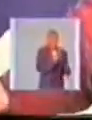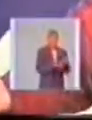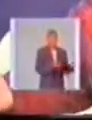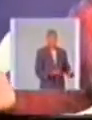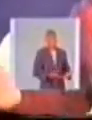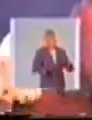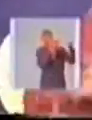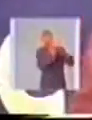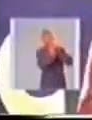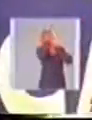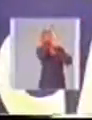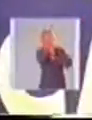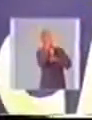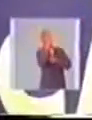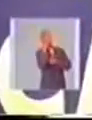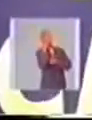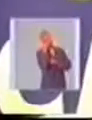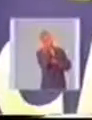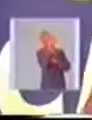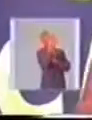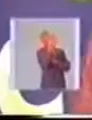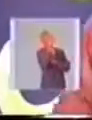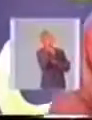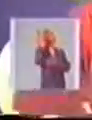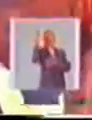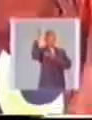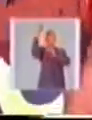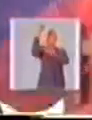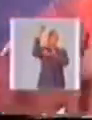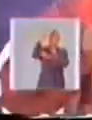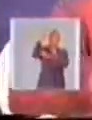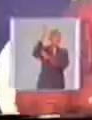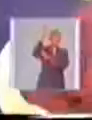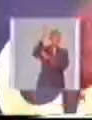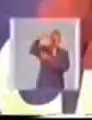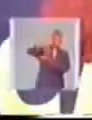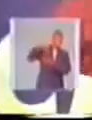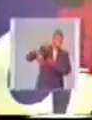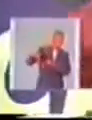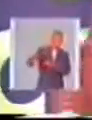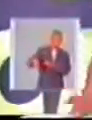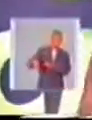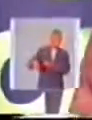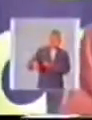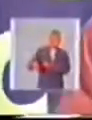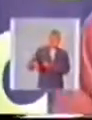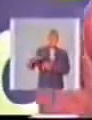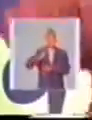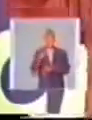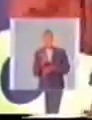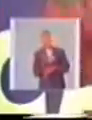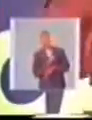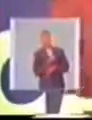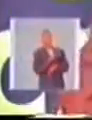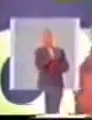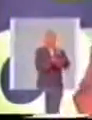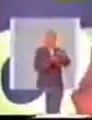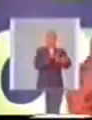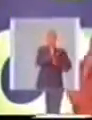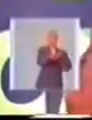audition o yankopon asem ba biara ni honom a waka se ye ni a ya bagi Jesus Christ ade after the day